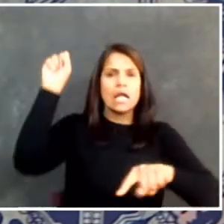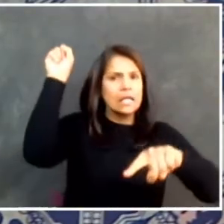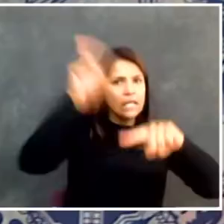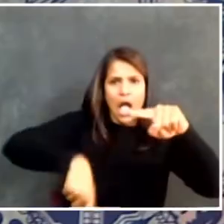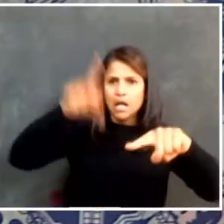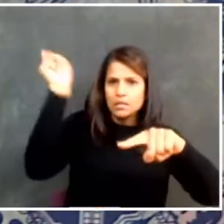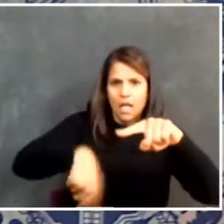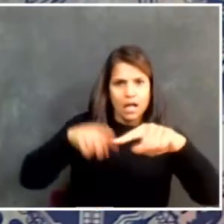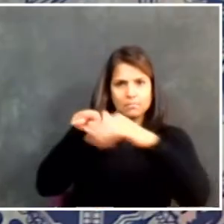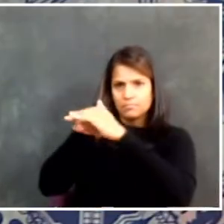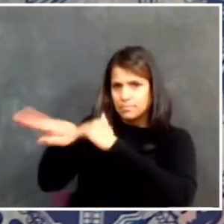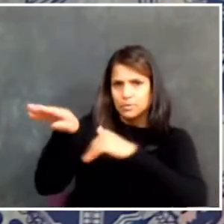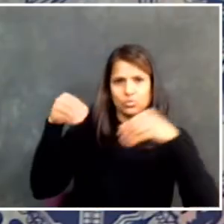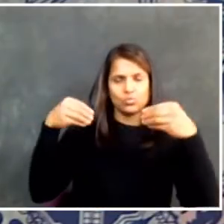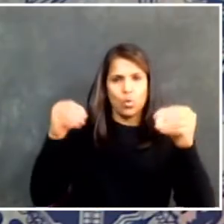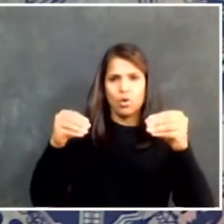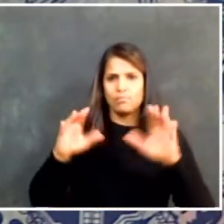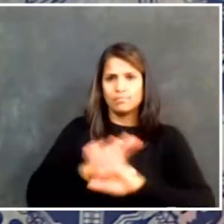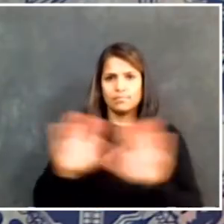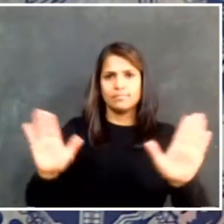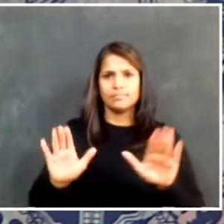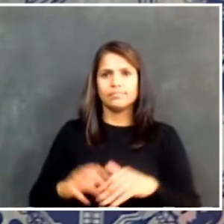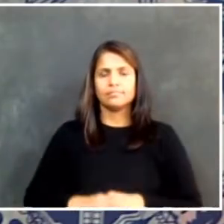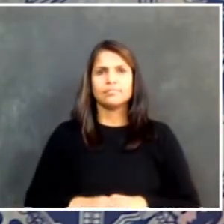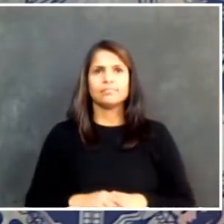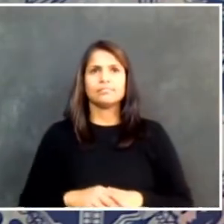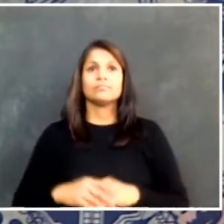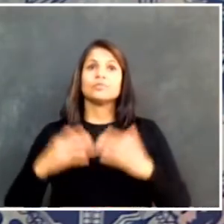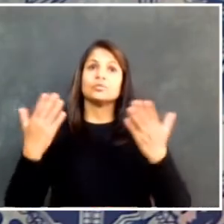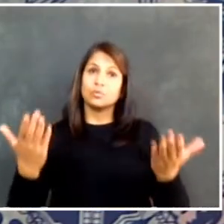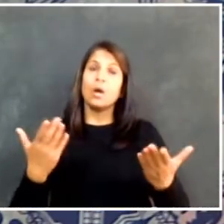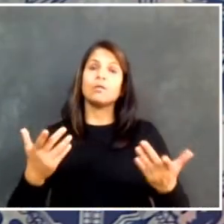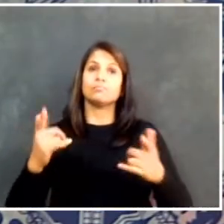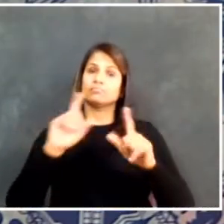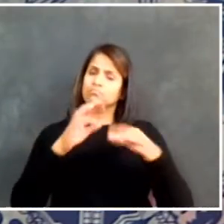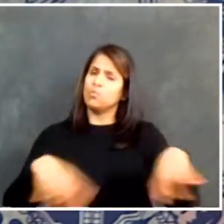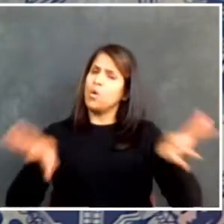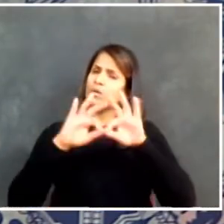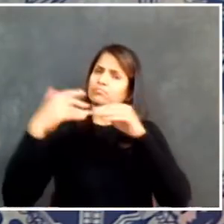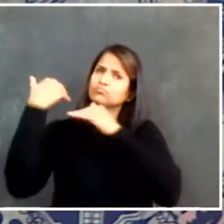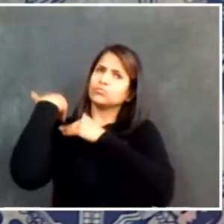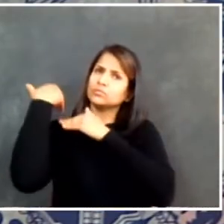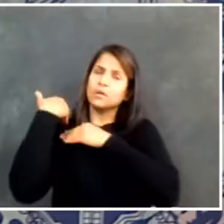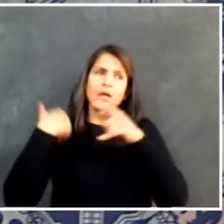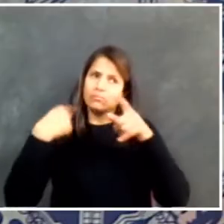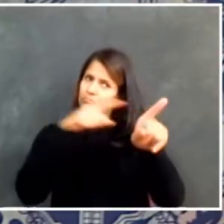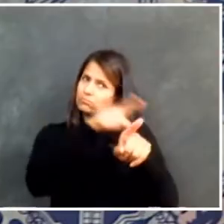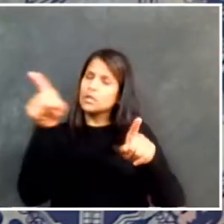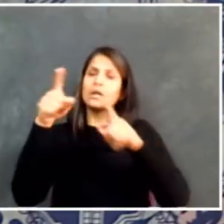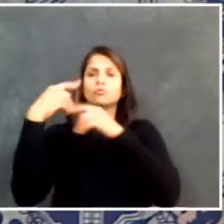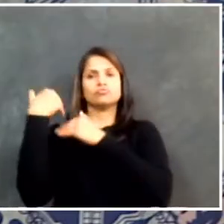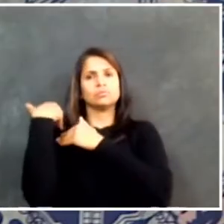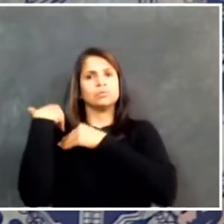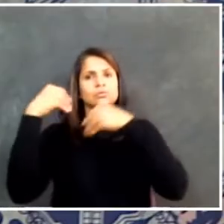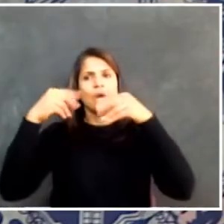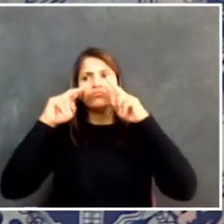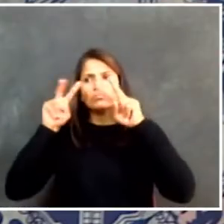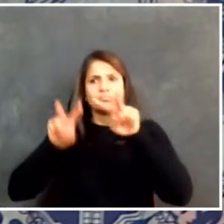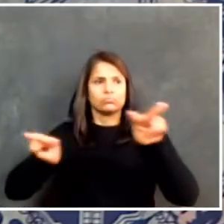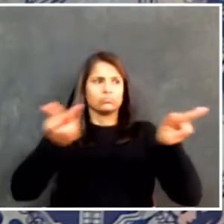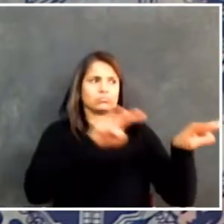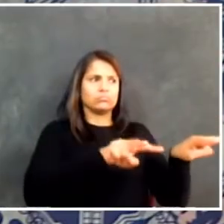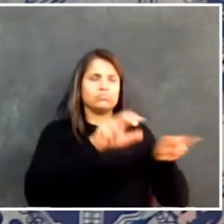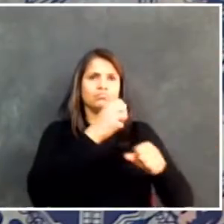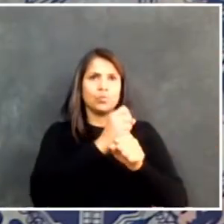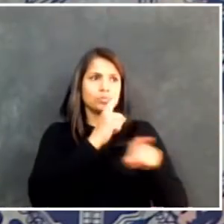hey, you have a face covering? Can you get a face covering? Or if they have one they can offer them, great. You can shop if you have a face covering. If you don't have a face